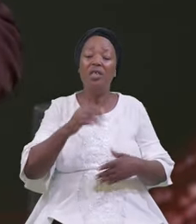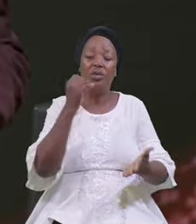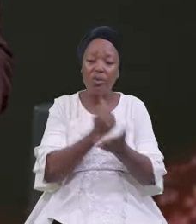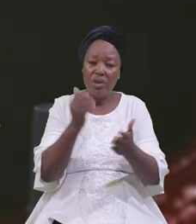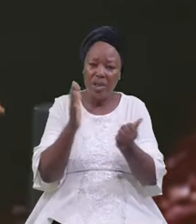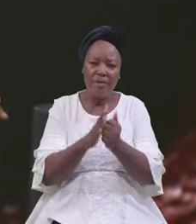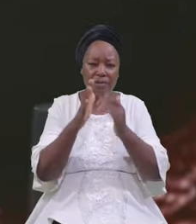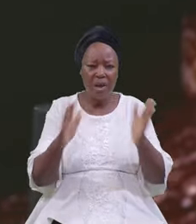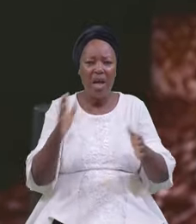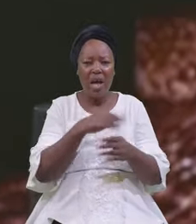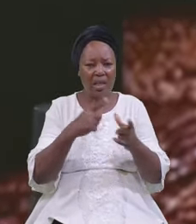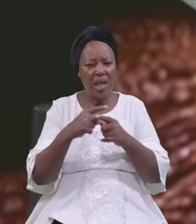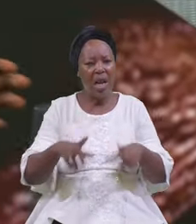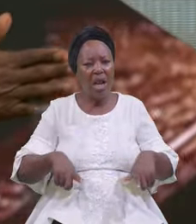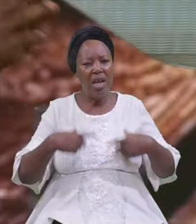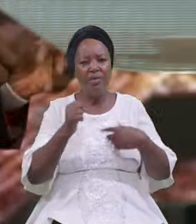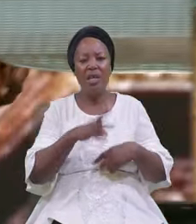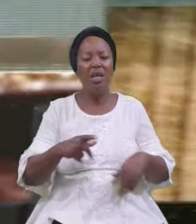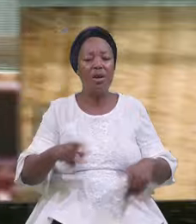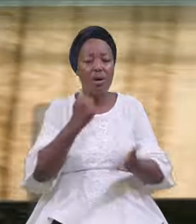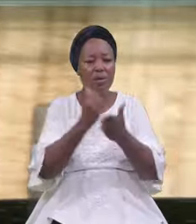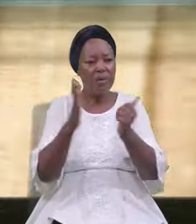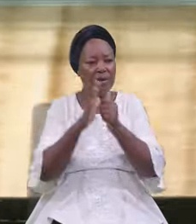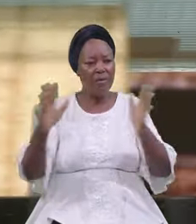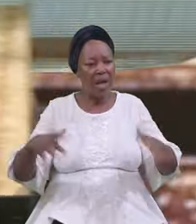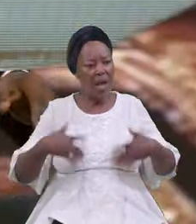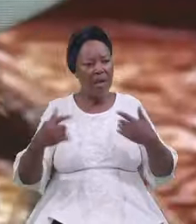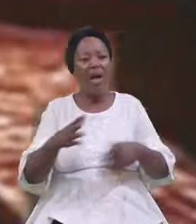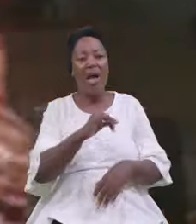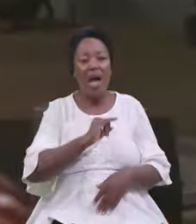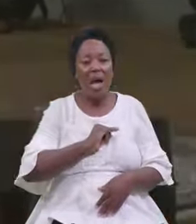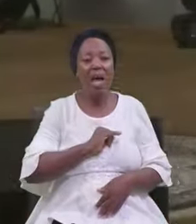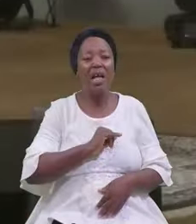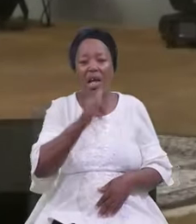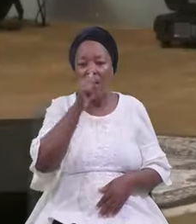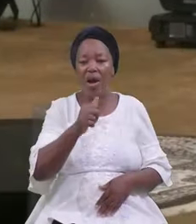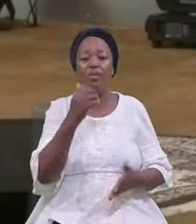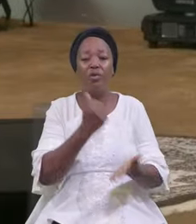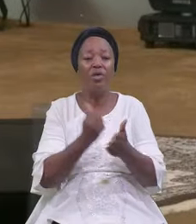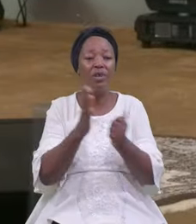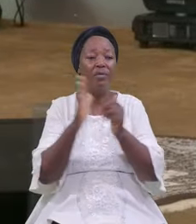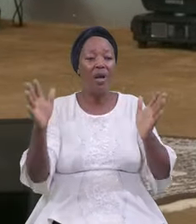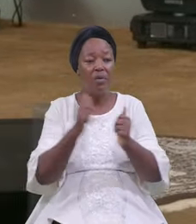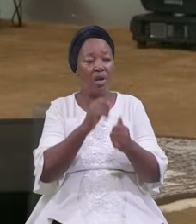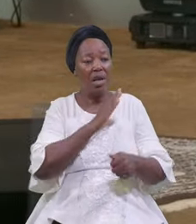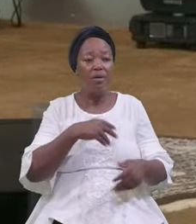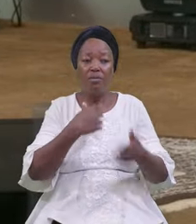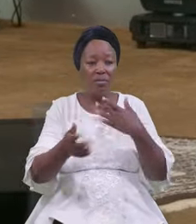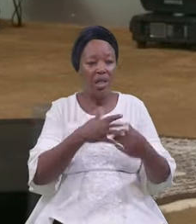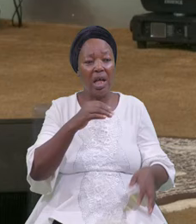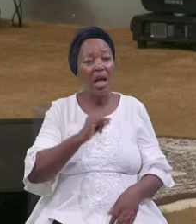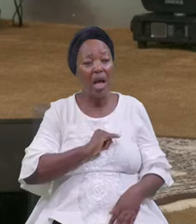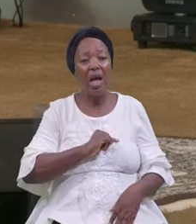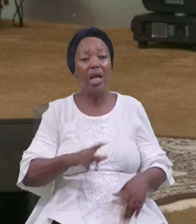crucified. And he lives a crucified life. I am crucified with Christ. Nevertheless, I live, yet